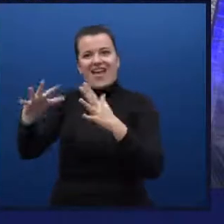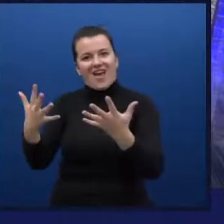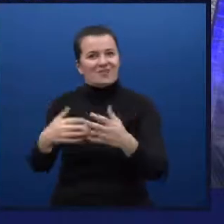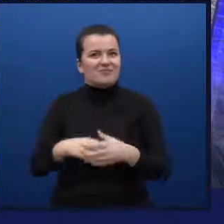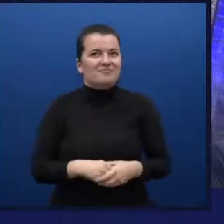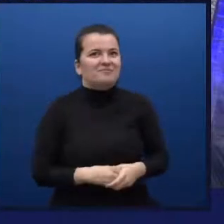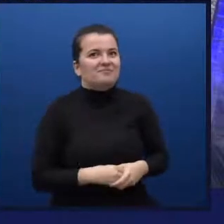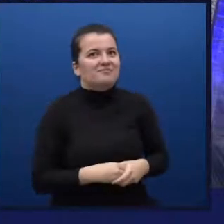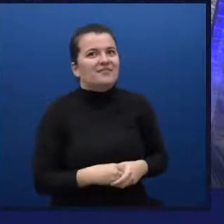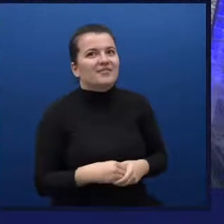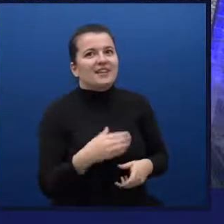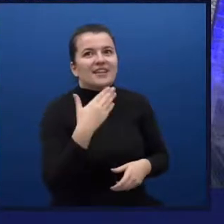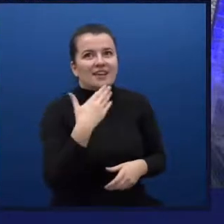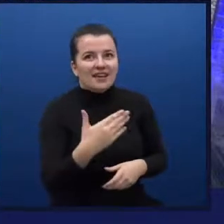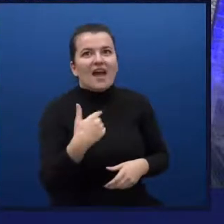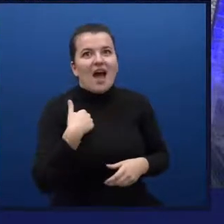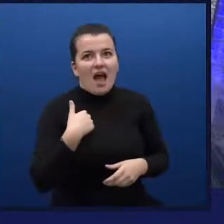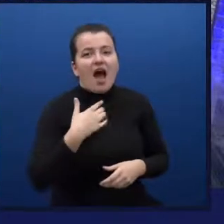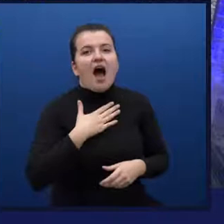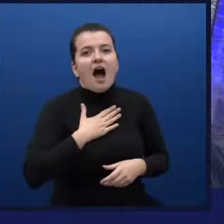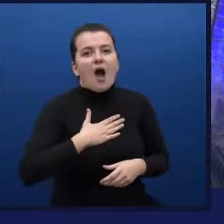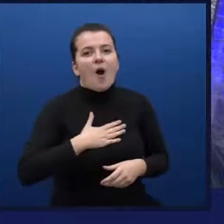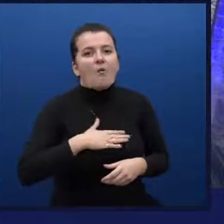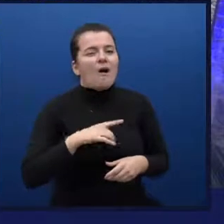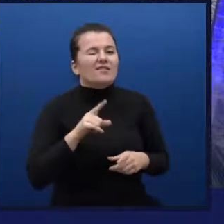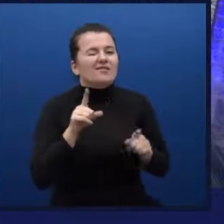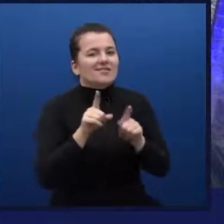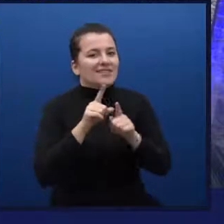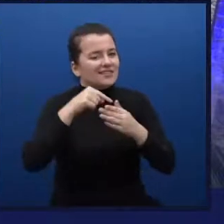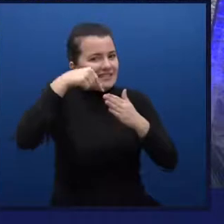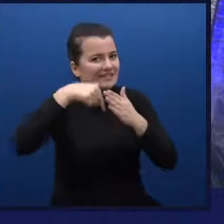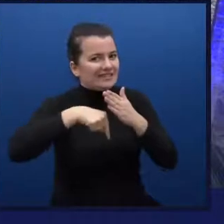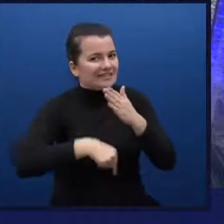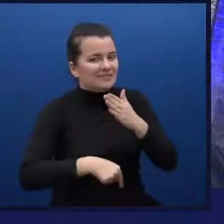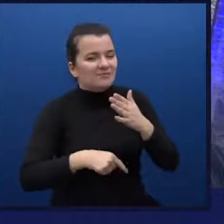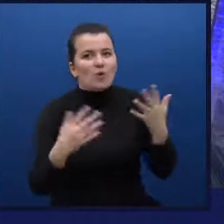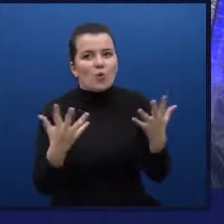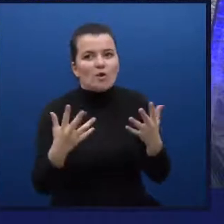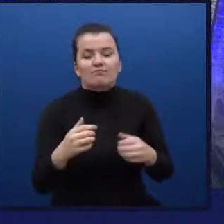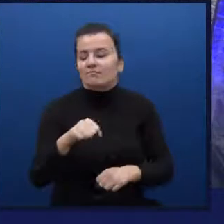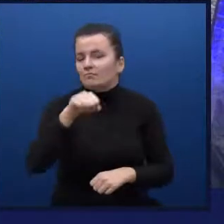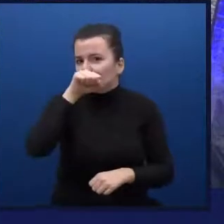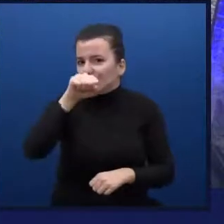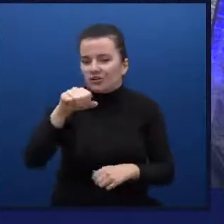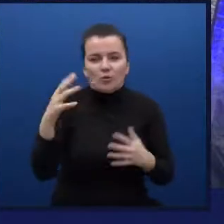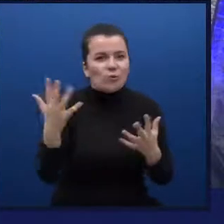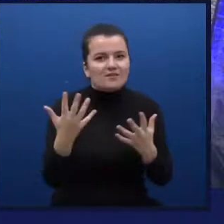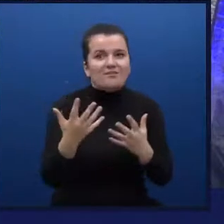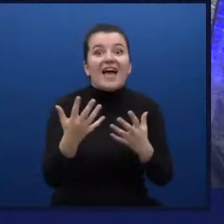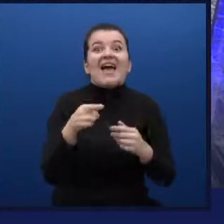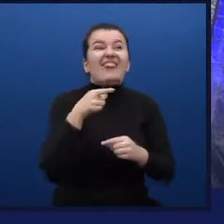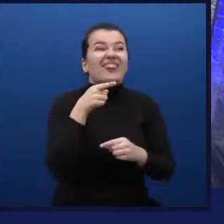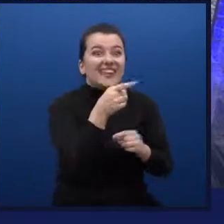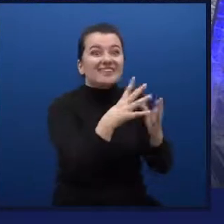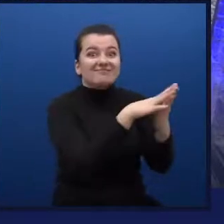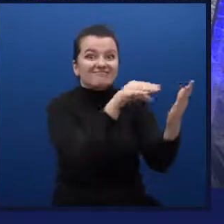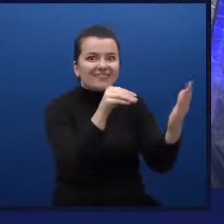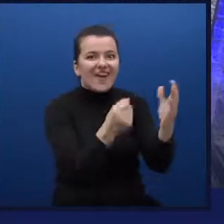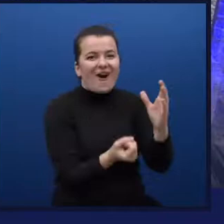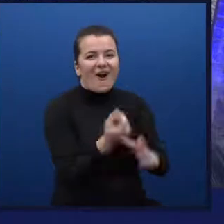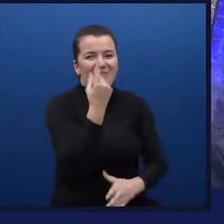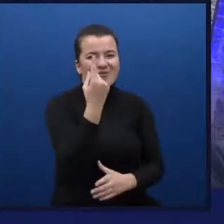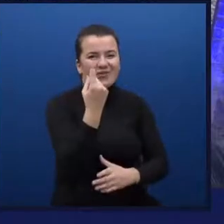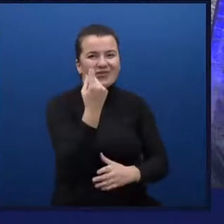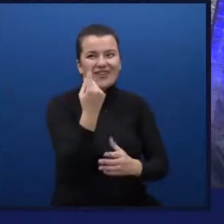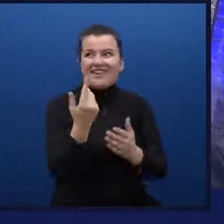to discuss a little bit further in terms of this solution, because what I love about it is it addresses an opportunity. Too many times we've seen organizations